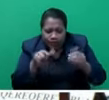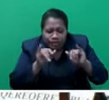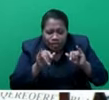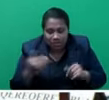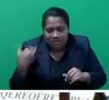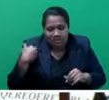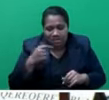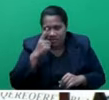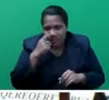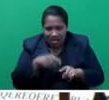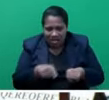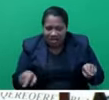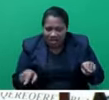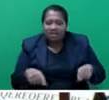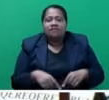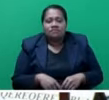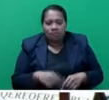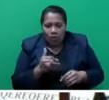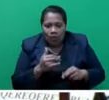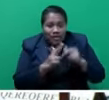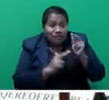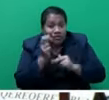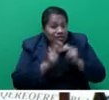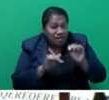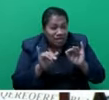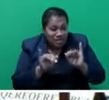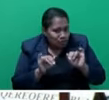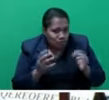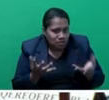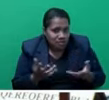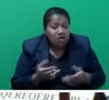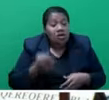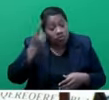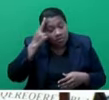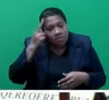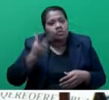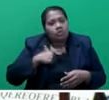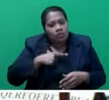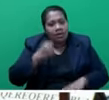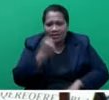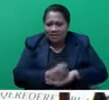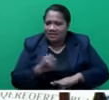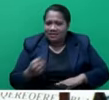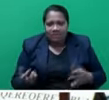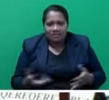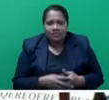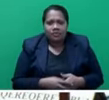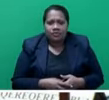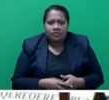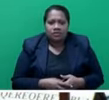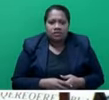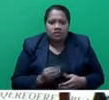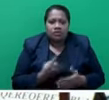people, to address infrastructure issues. And there are reasons why size of the government goes up